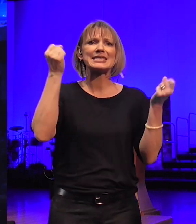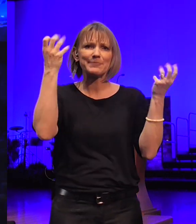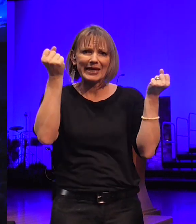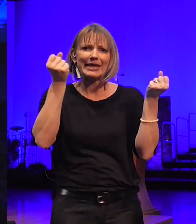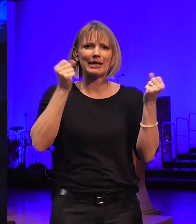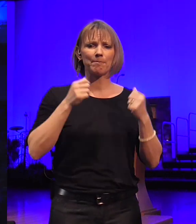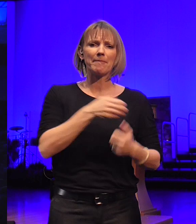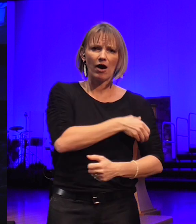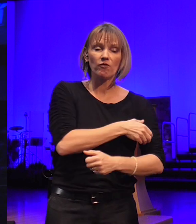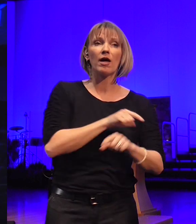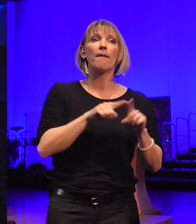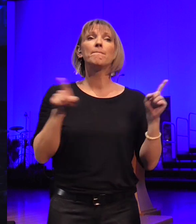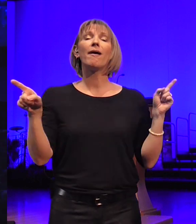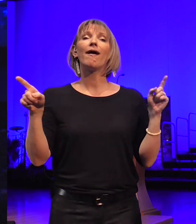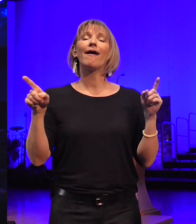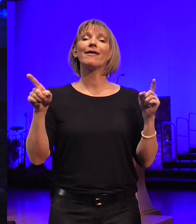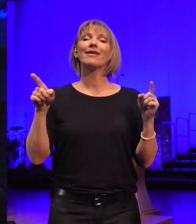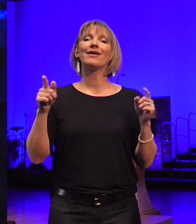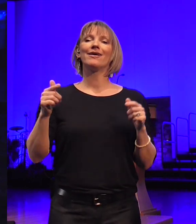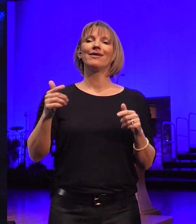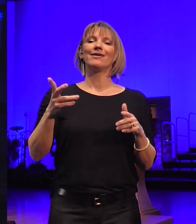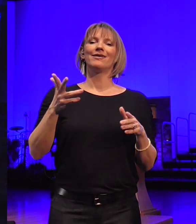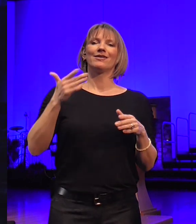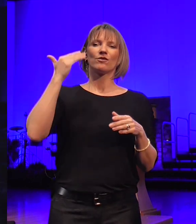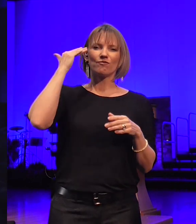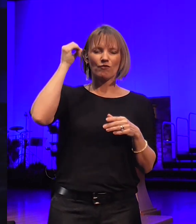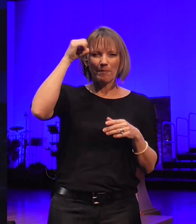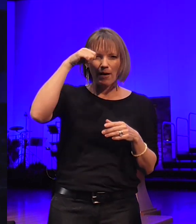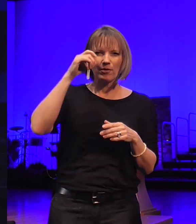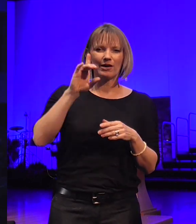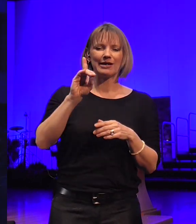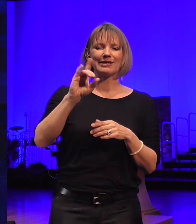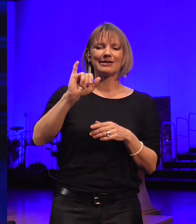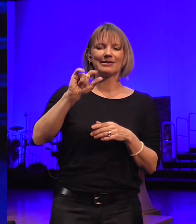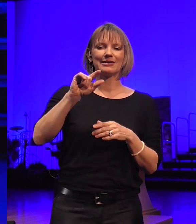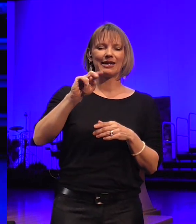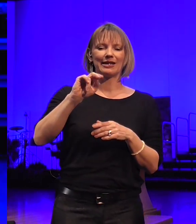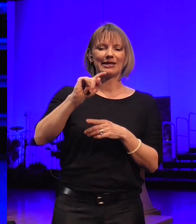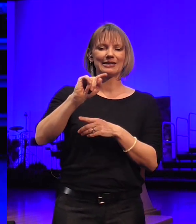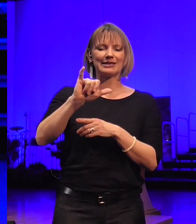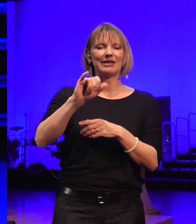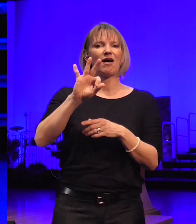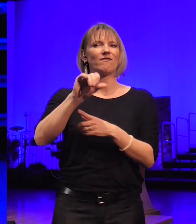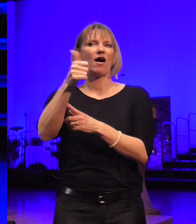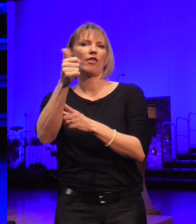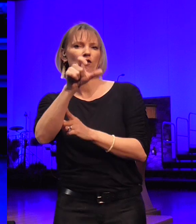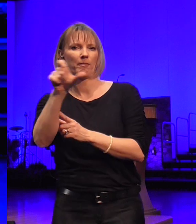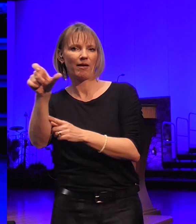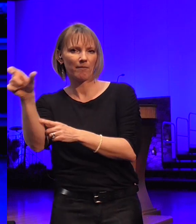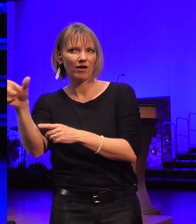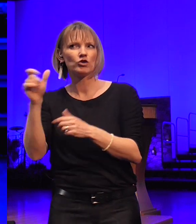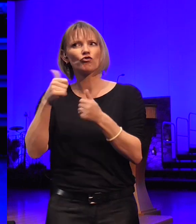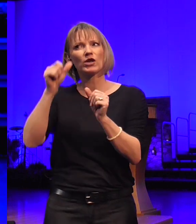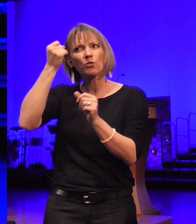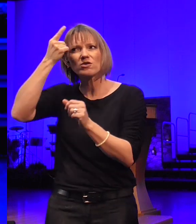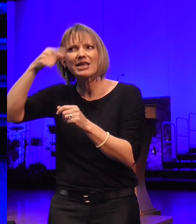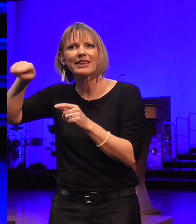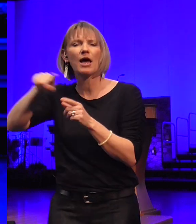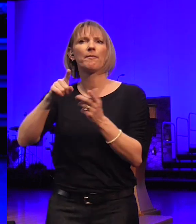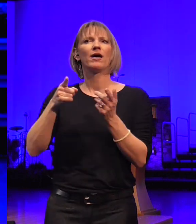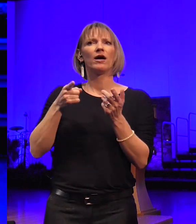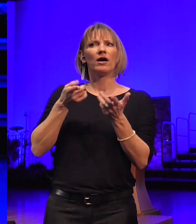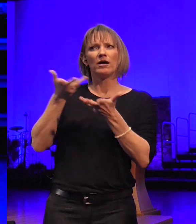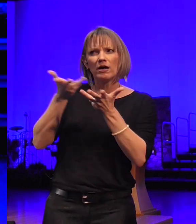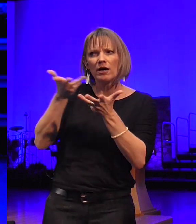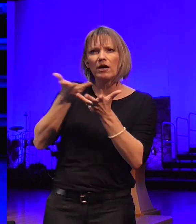powerfully, but uphold the dignity of your fellow citizens. Listen to them, try to understand them, convince them with argument